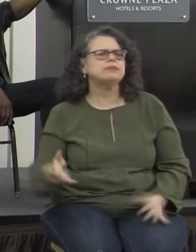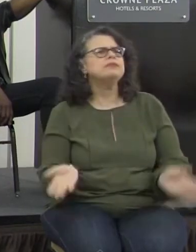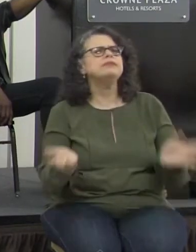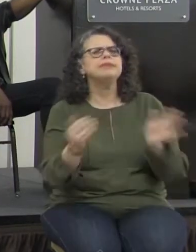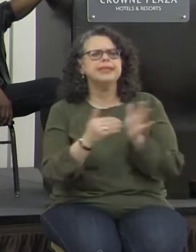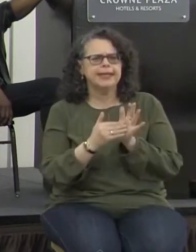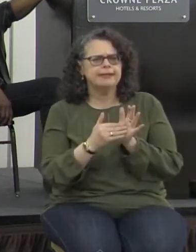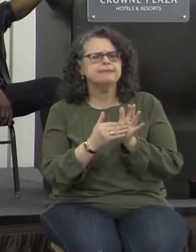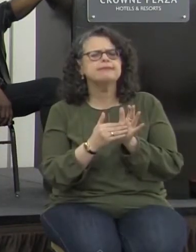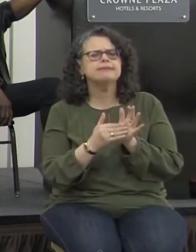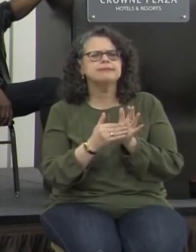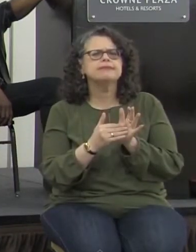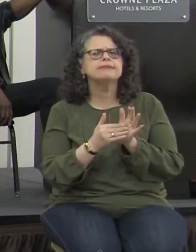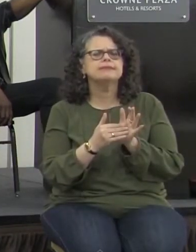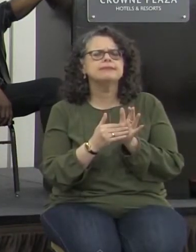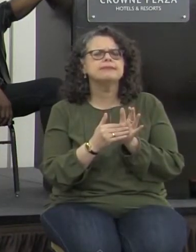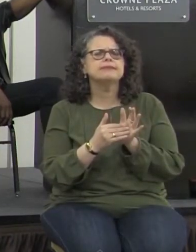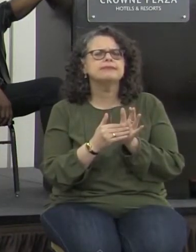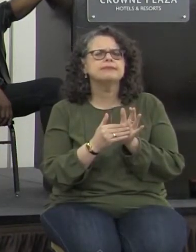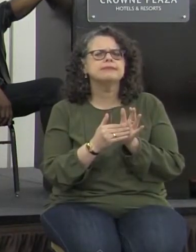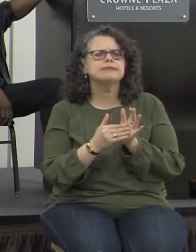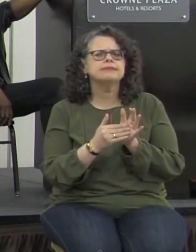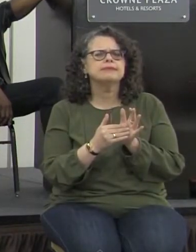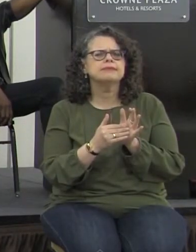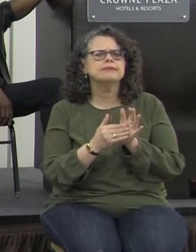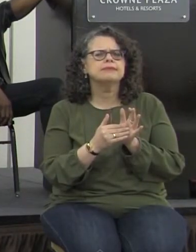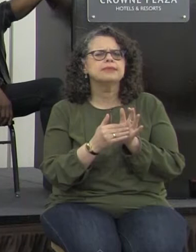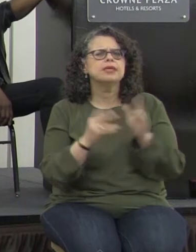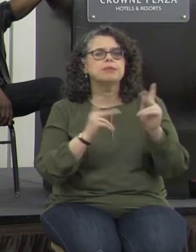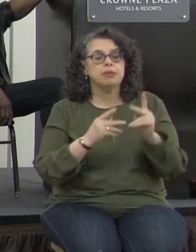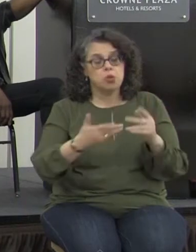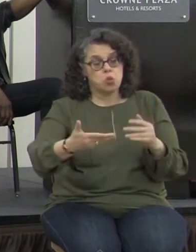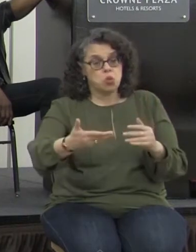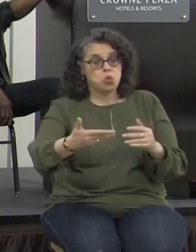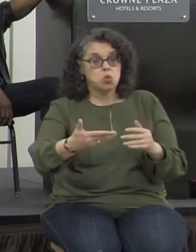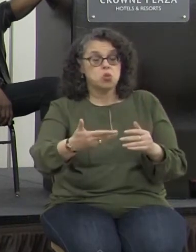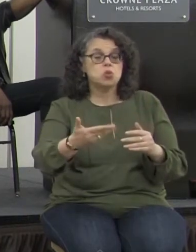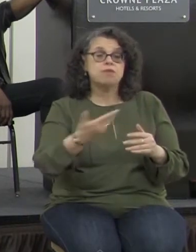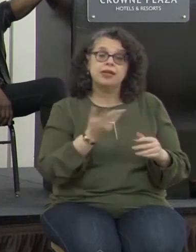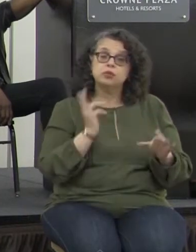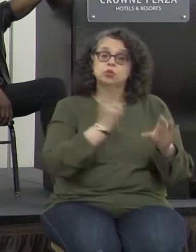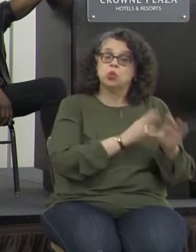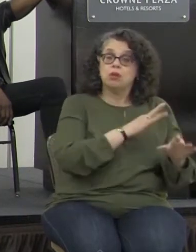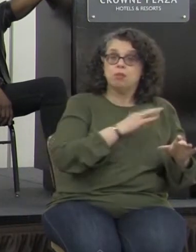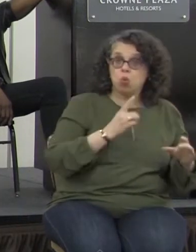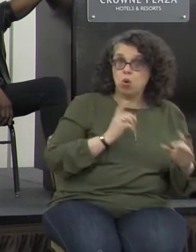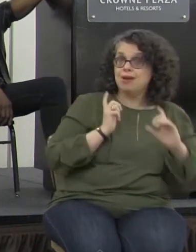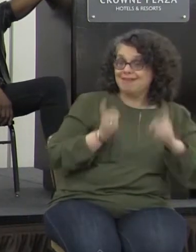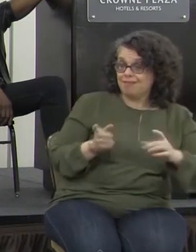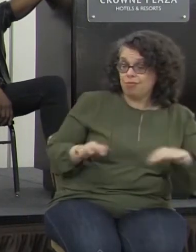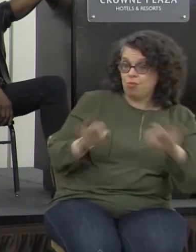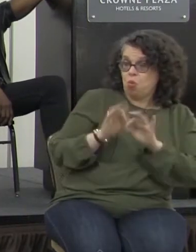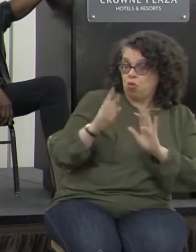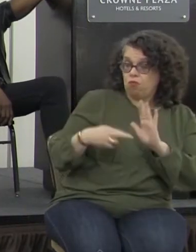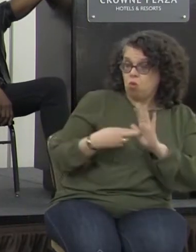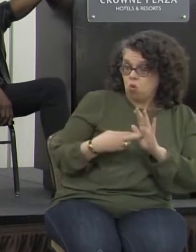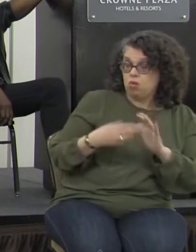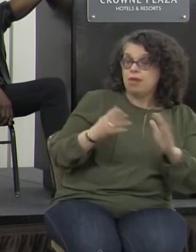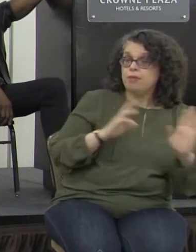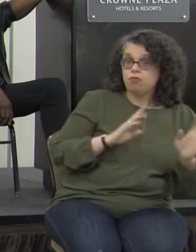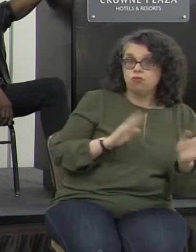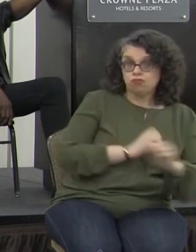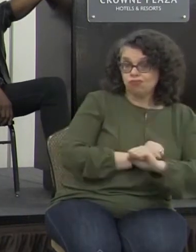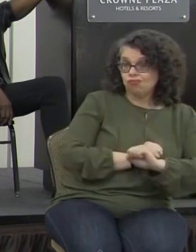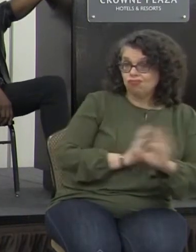again, give those that you invite to the board a vital role, and be prepared to hear and